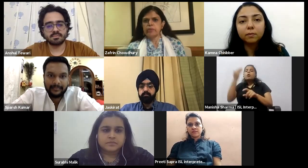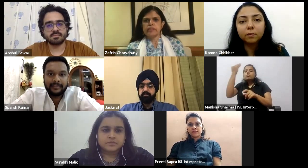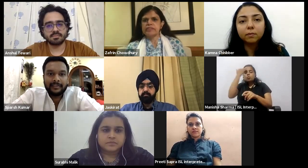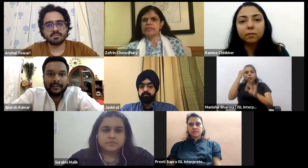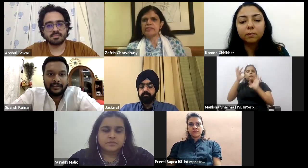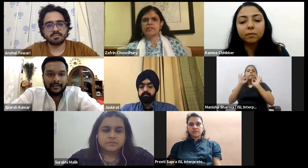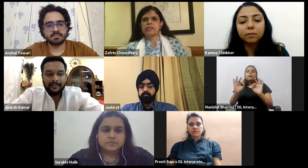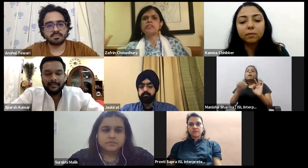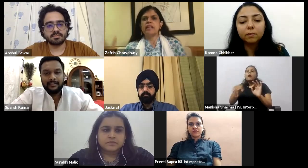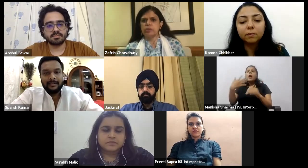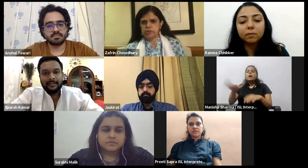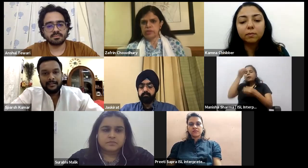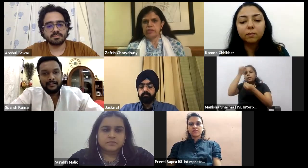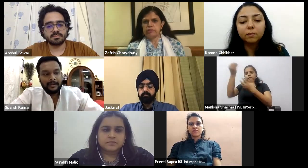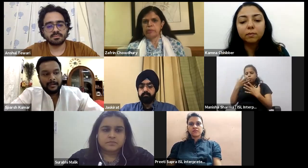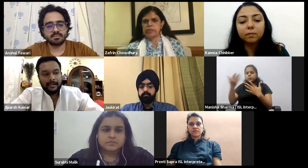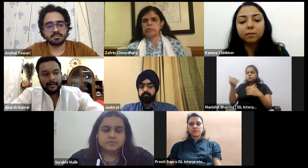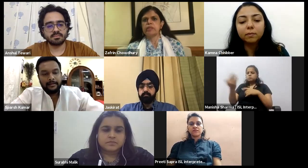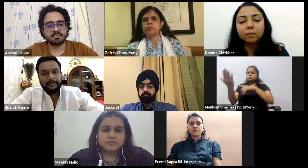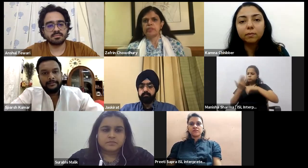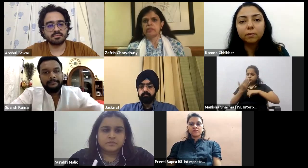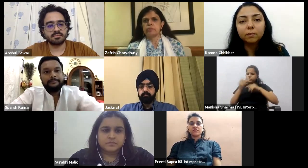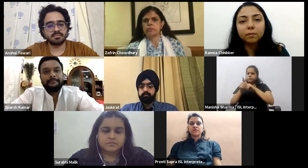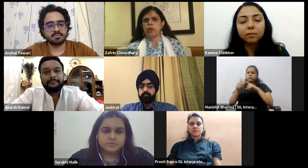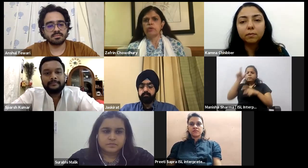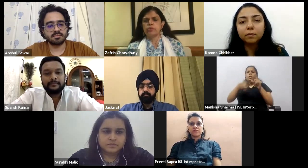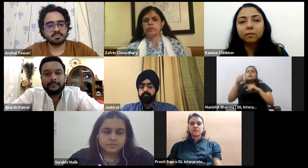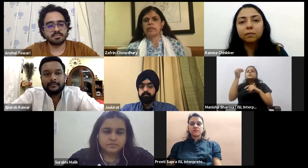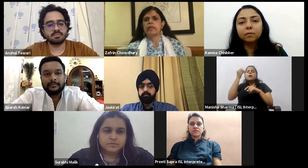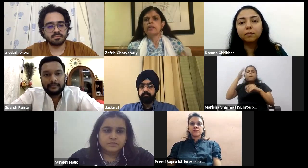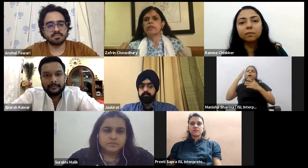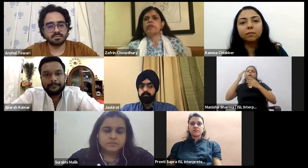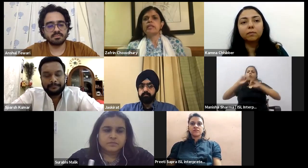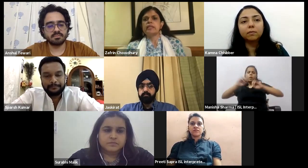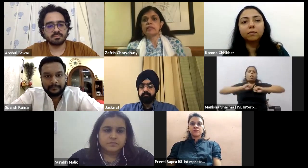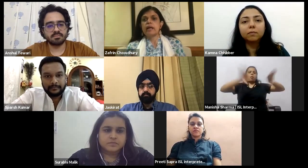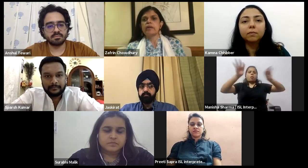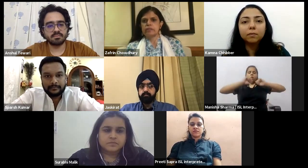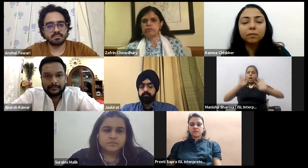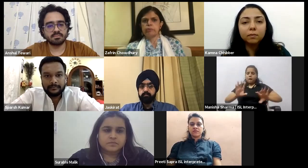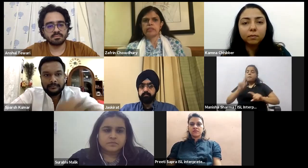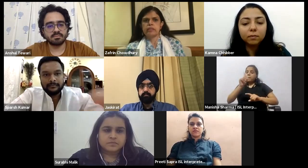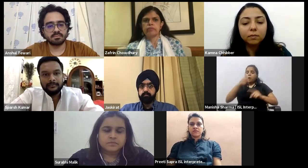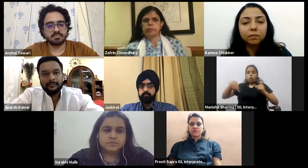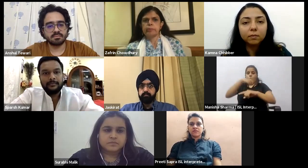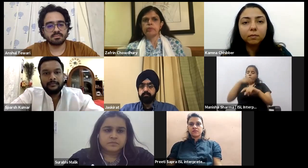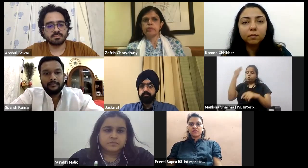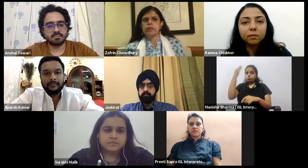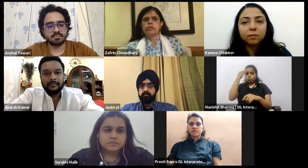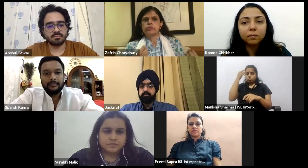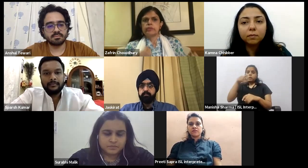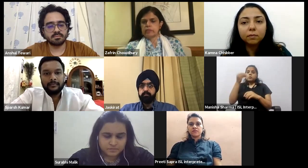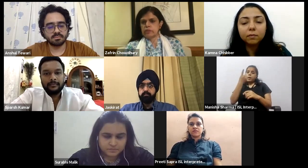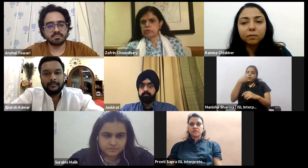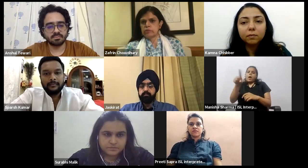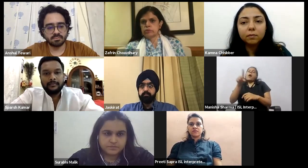The infodemic there's a deluge of information, but we all know that there are very little correct